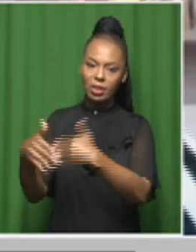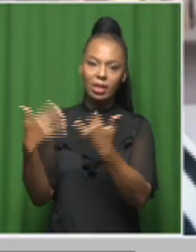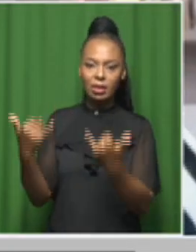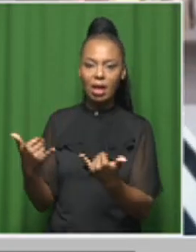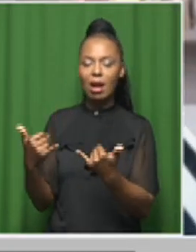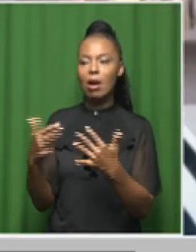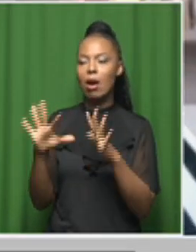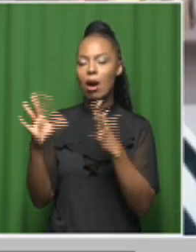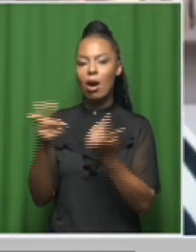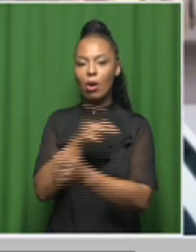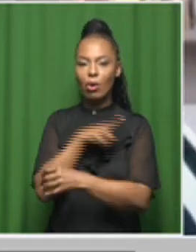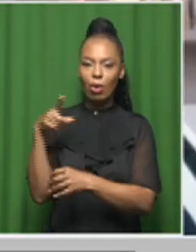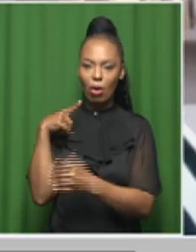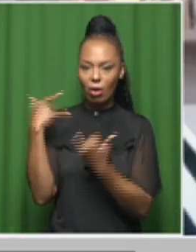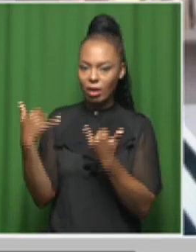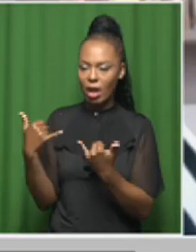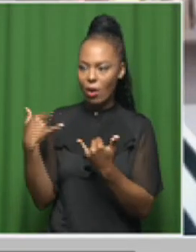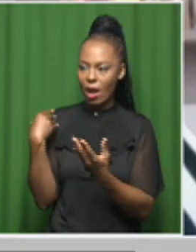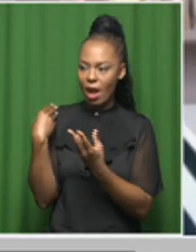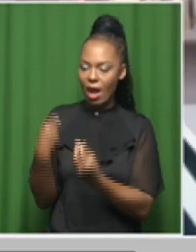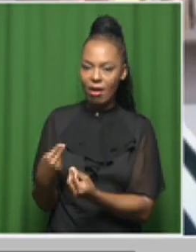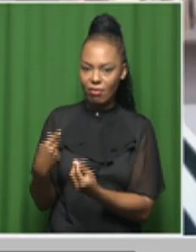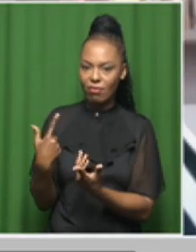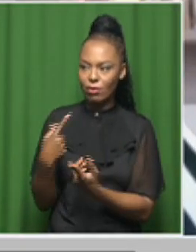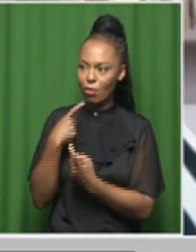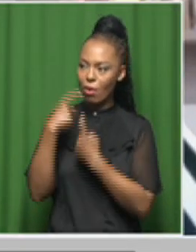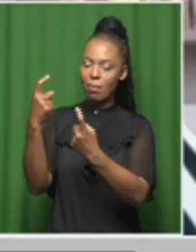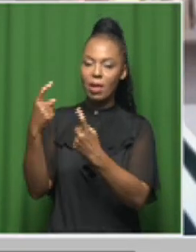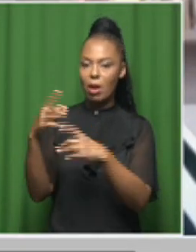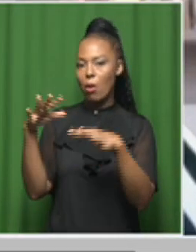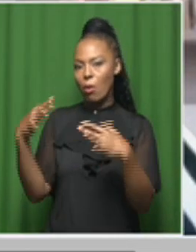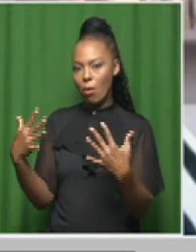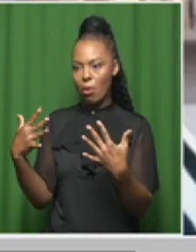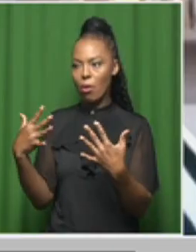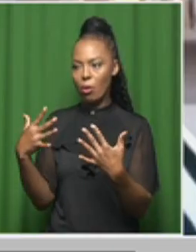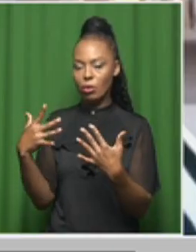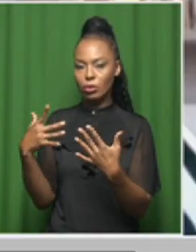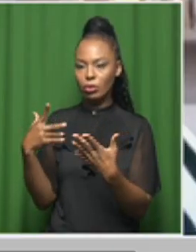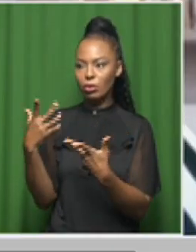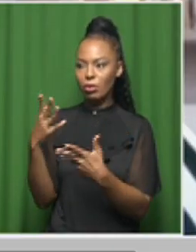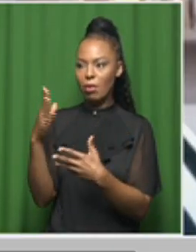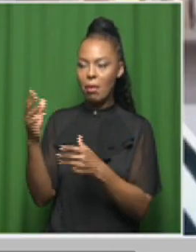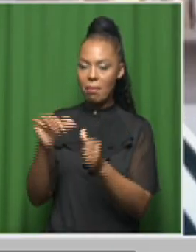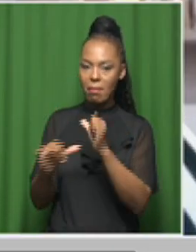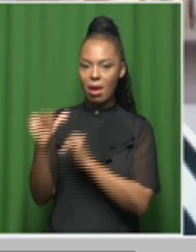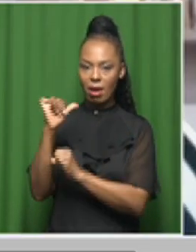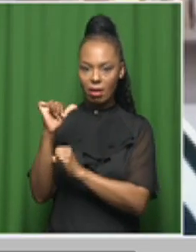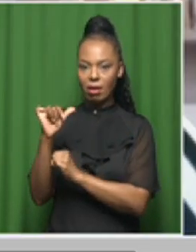time do they have now to complain and perhaps be reinstated?